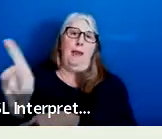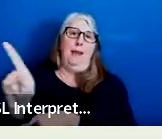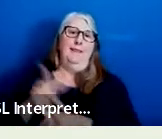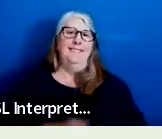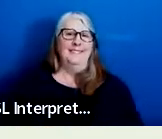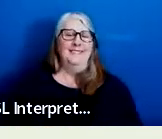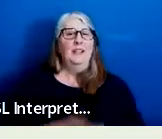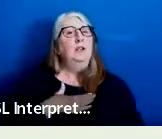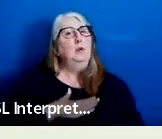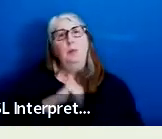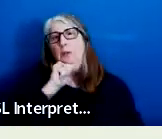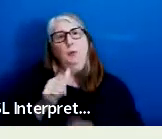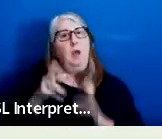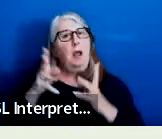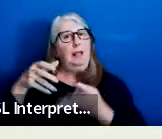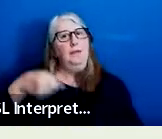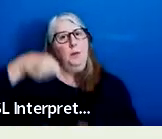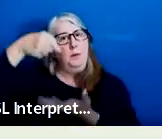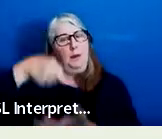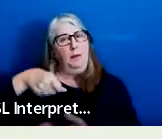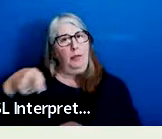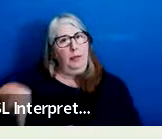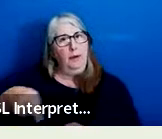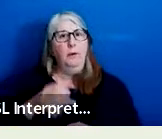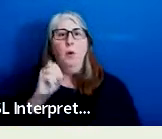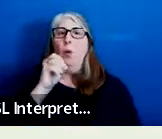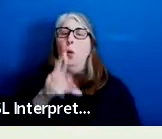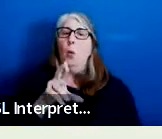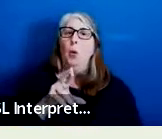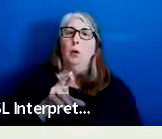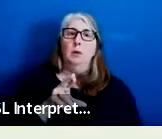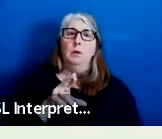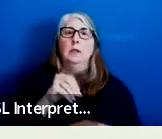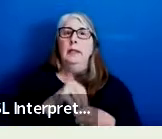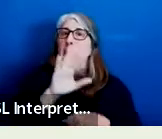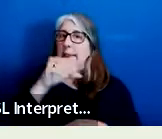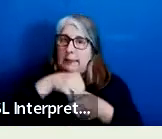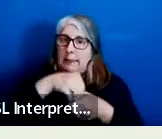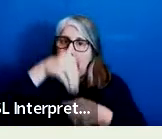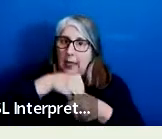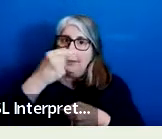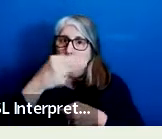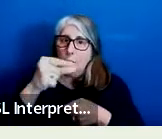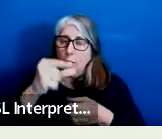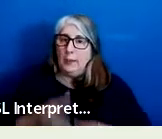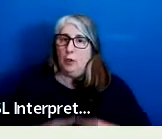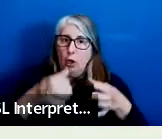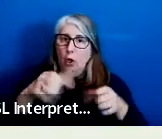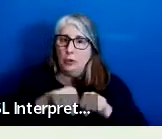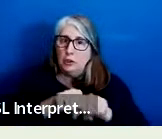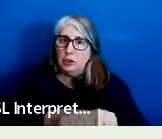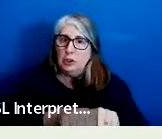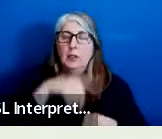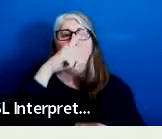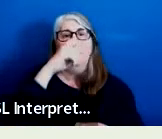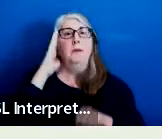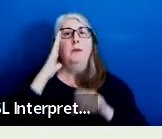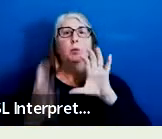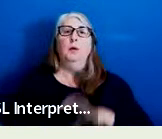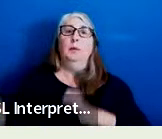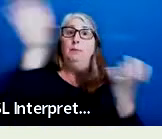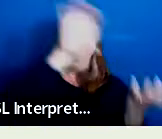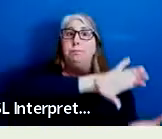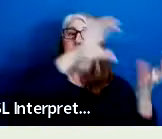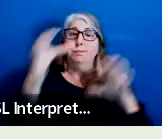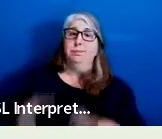do not place your pail at the curb, nor should you place it in your green cart for collection, as it will be collected and disposed